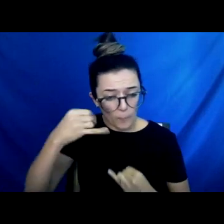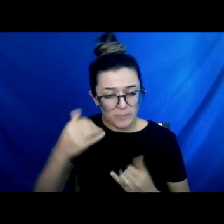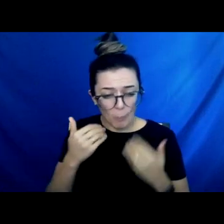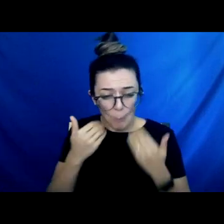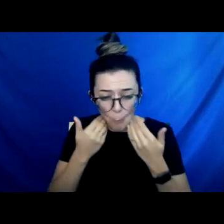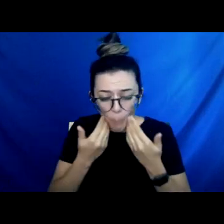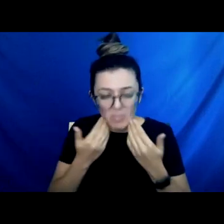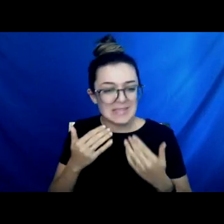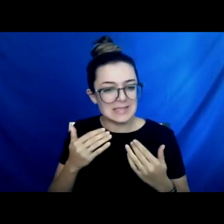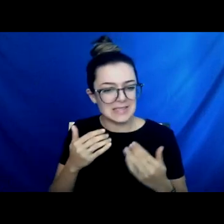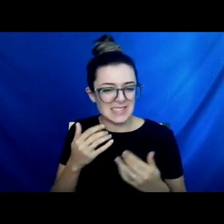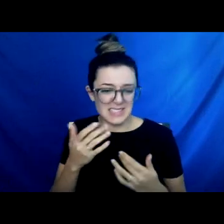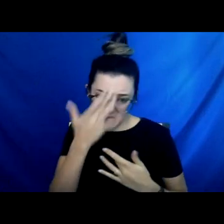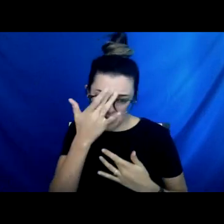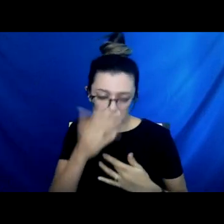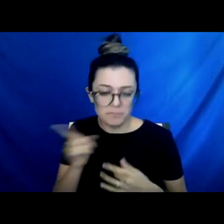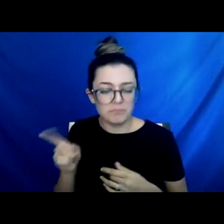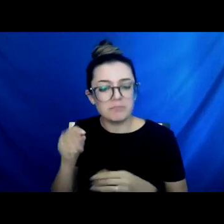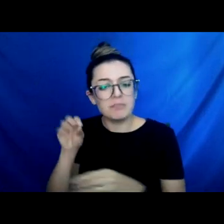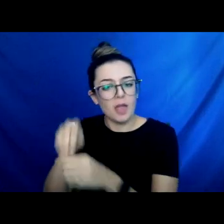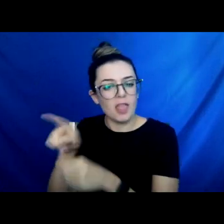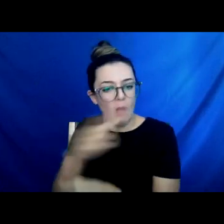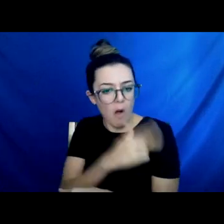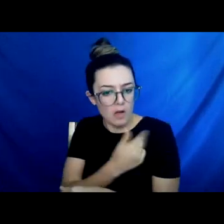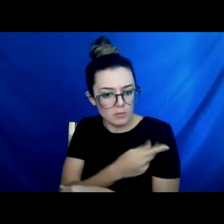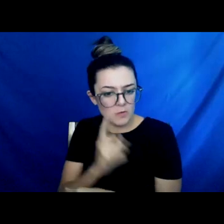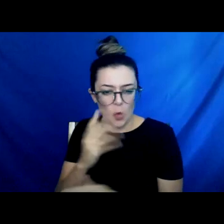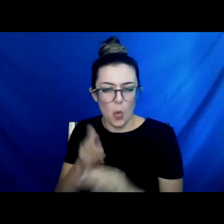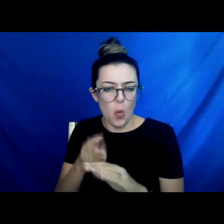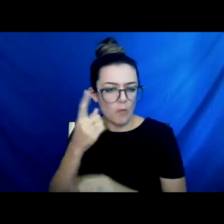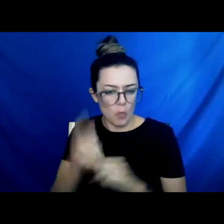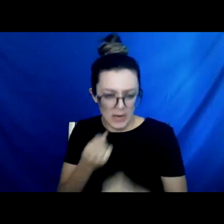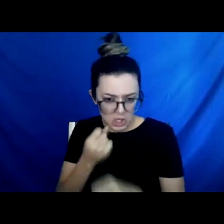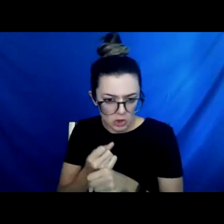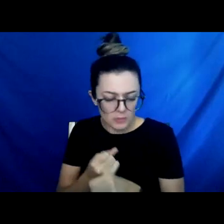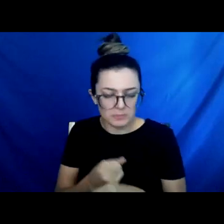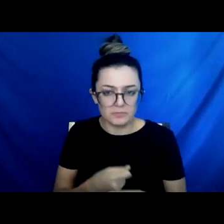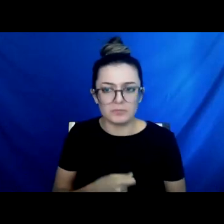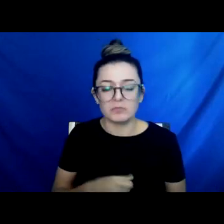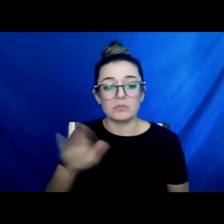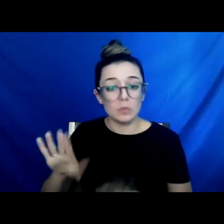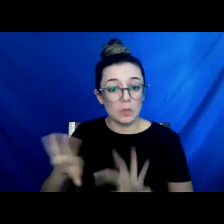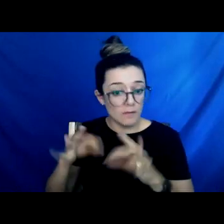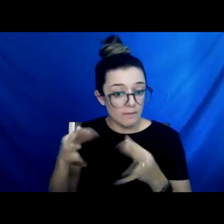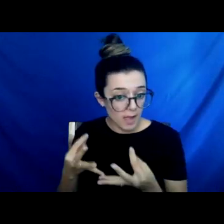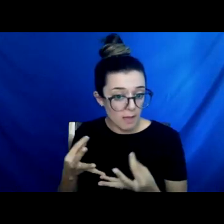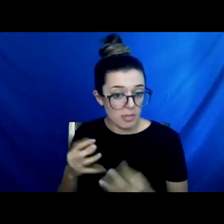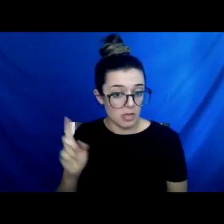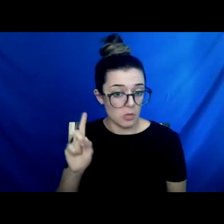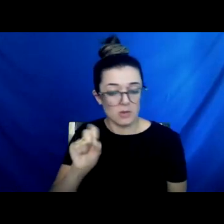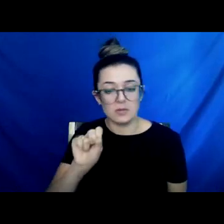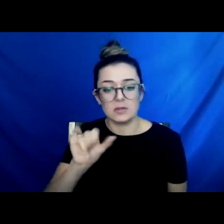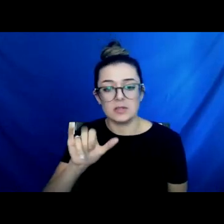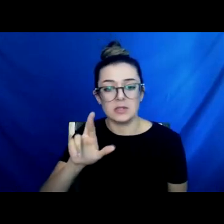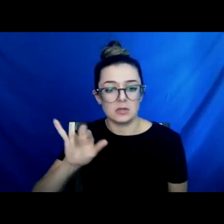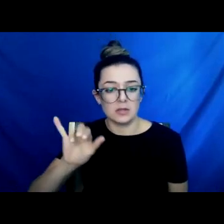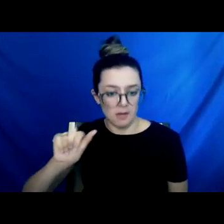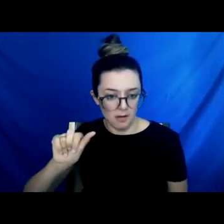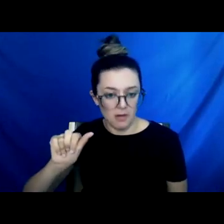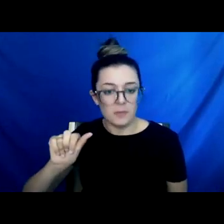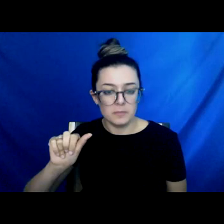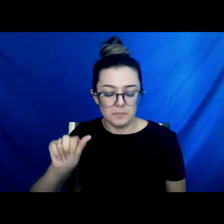that point. And her family was back in Syria. So that was an important point to